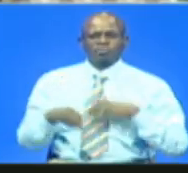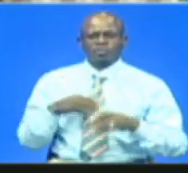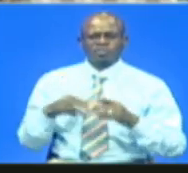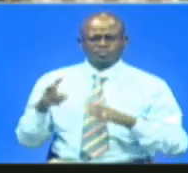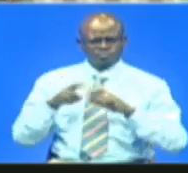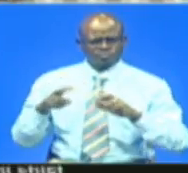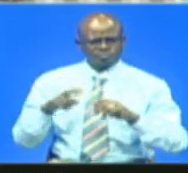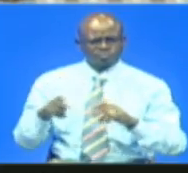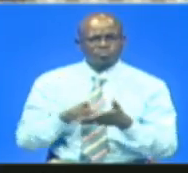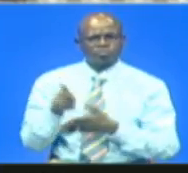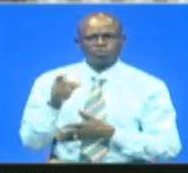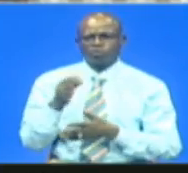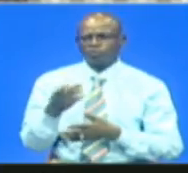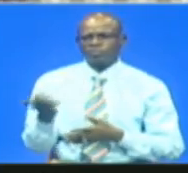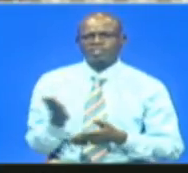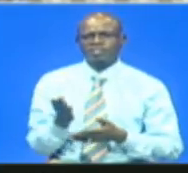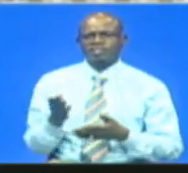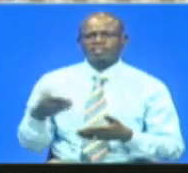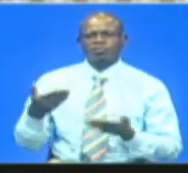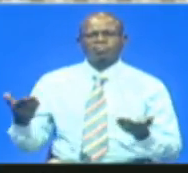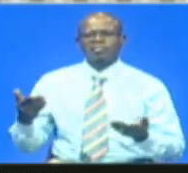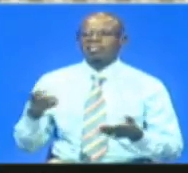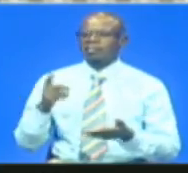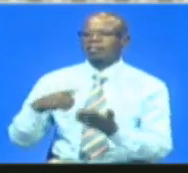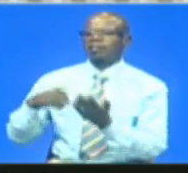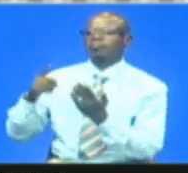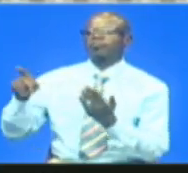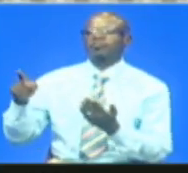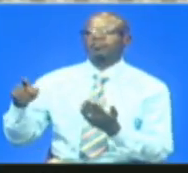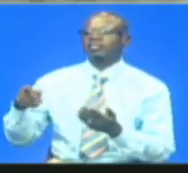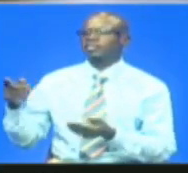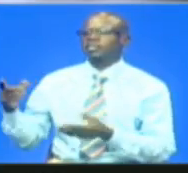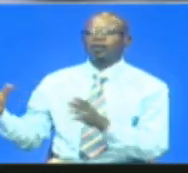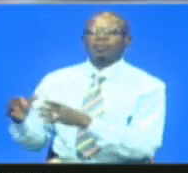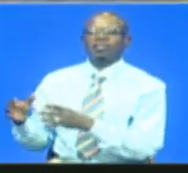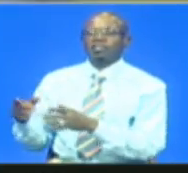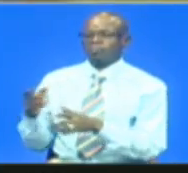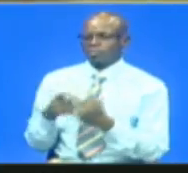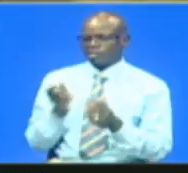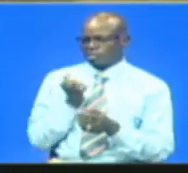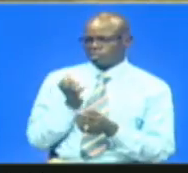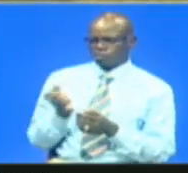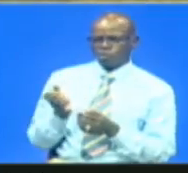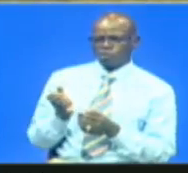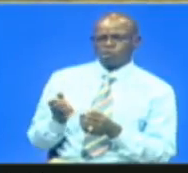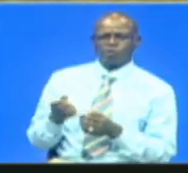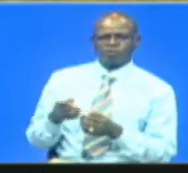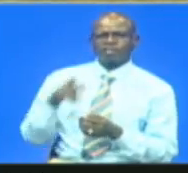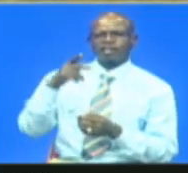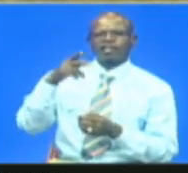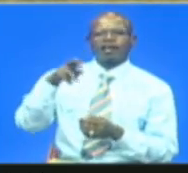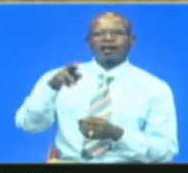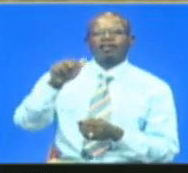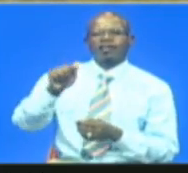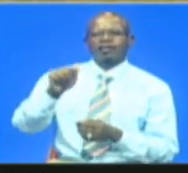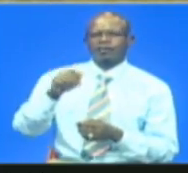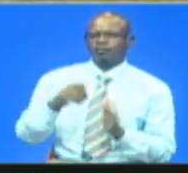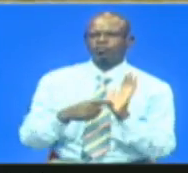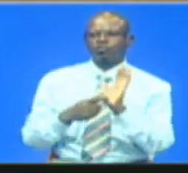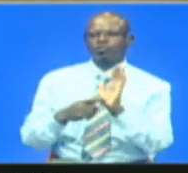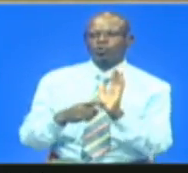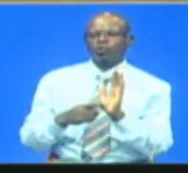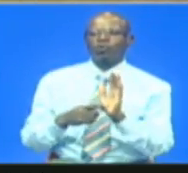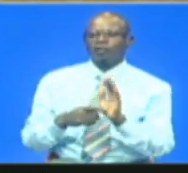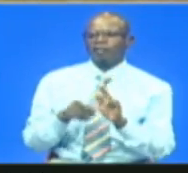equipment and cleared the supplier while ignoring the fact that the Kenya Revenue Authority had revealed that the firm spent